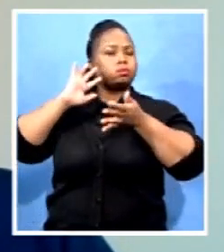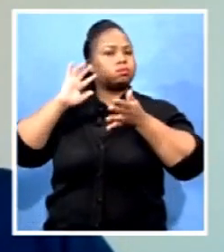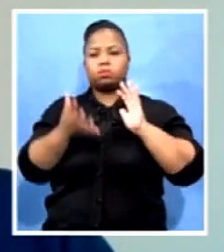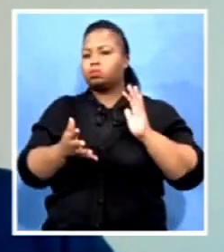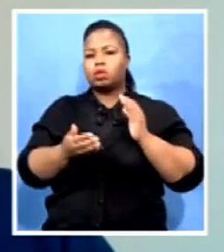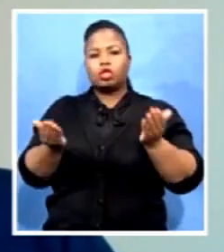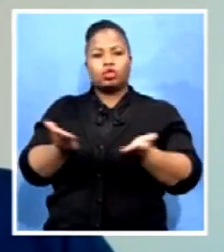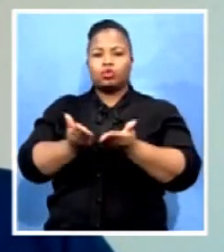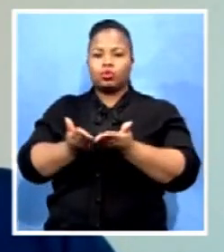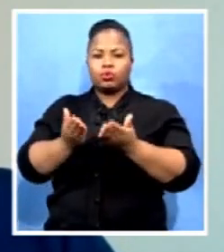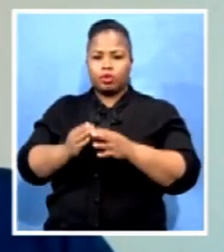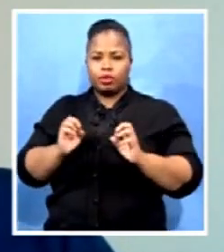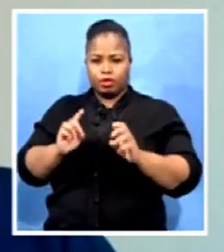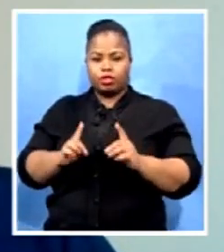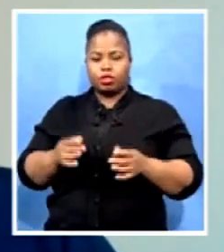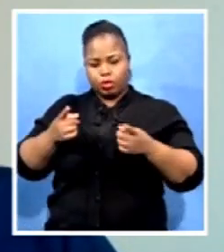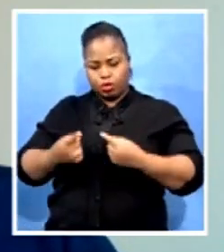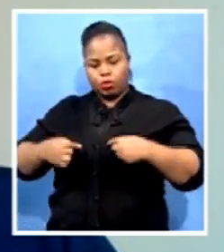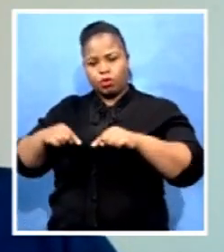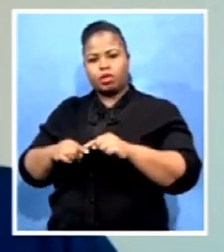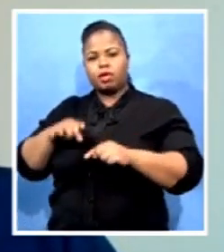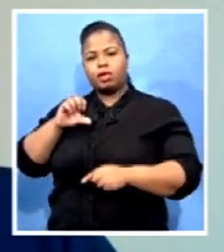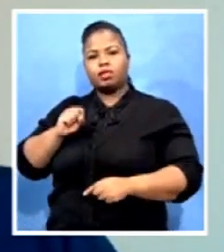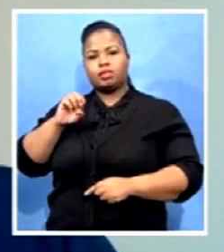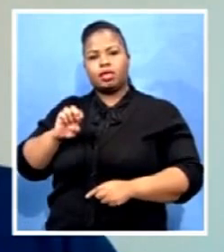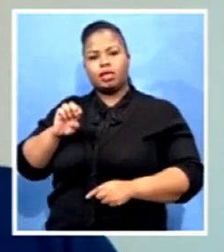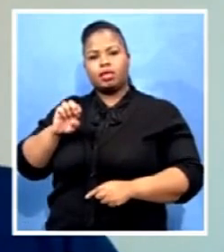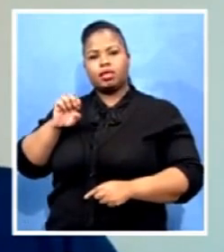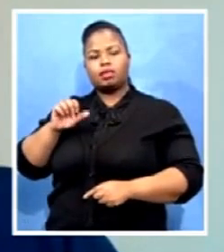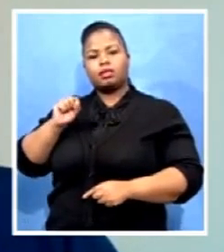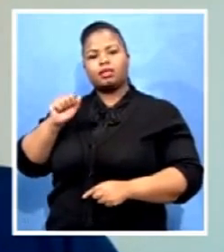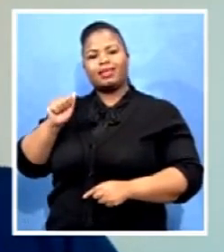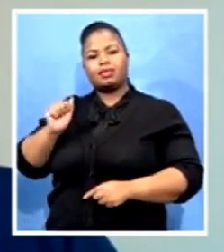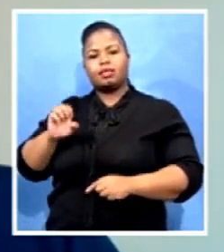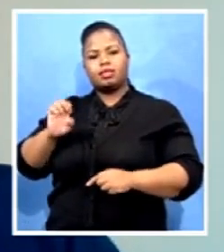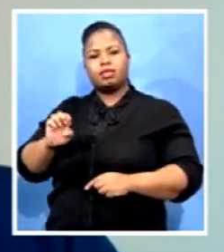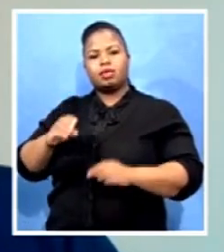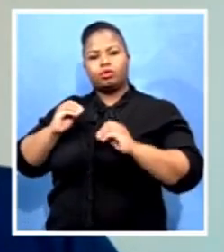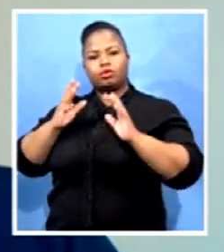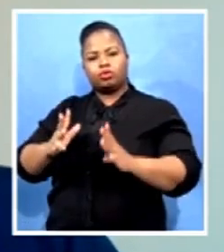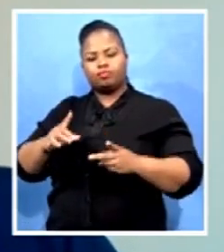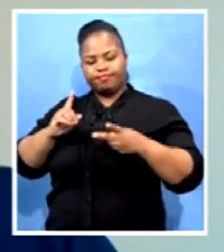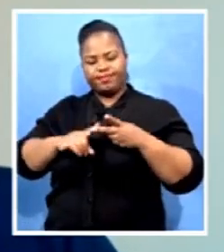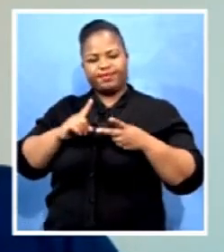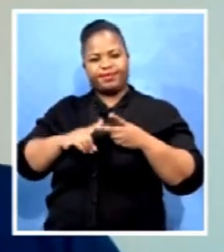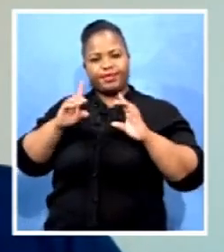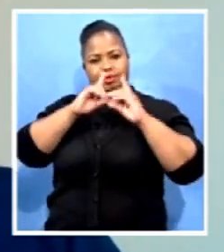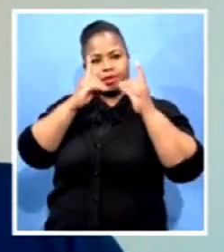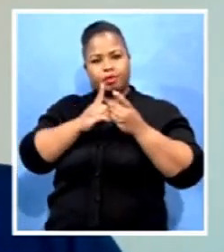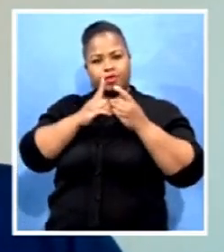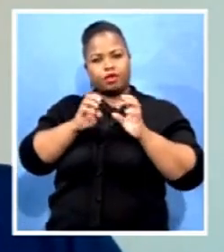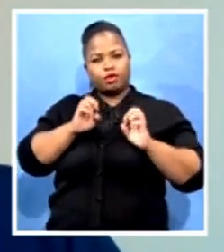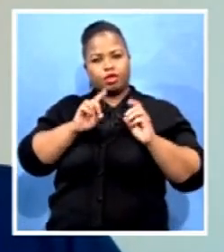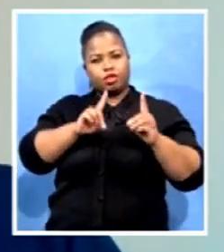in collaboration with Gauteng Department of Education and the DM Foundation, we have embarked on a